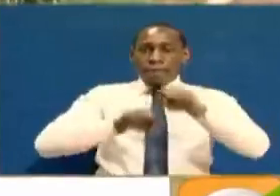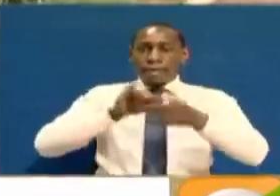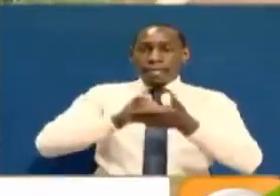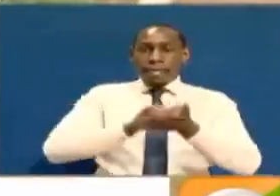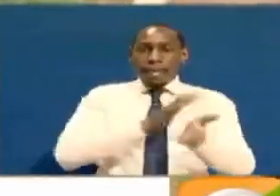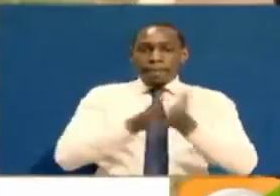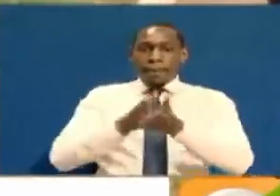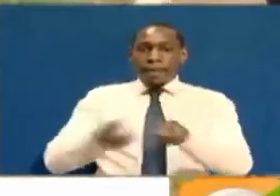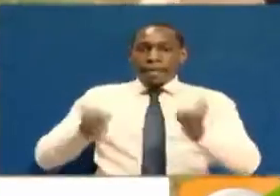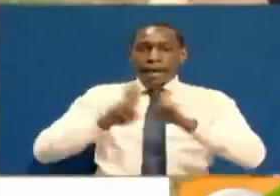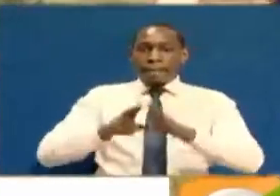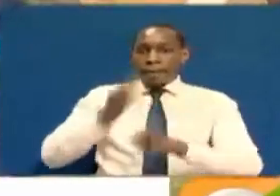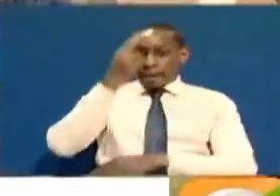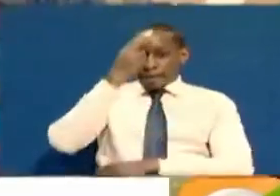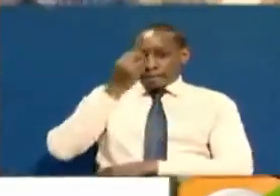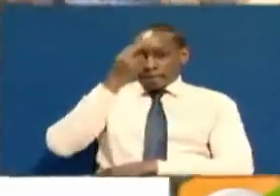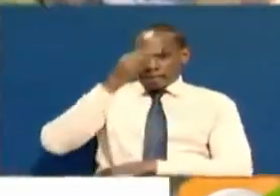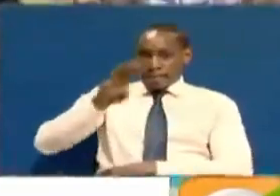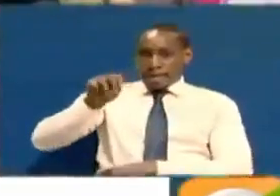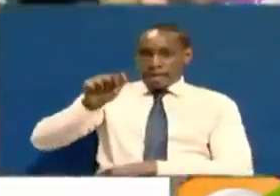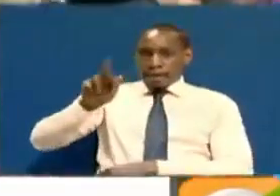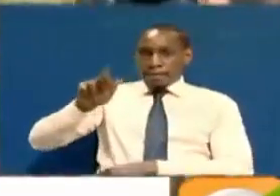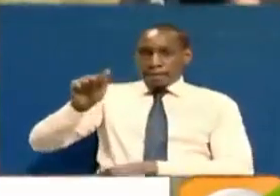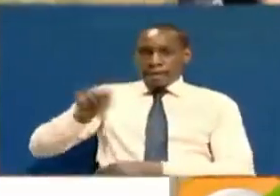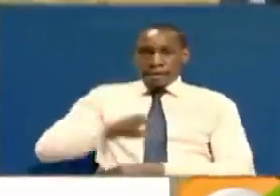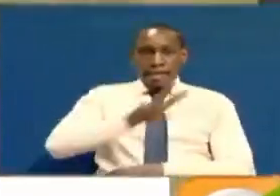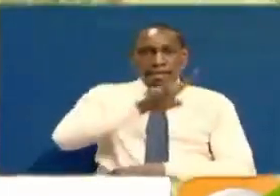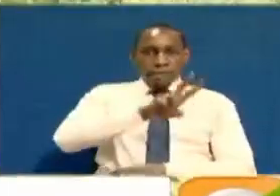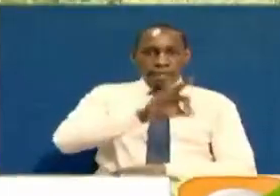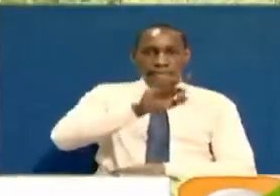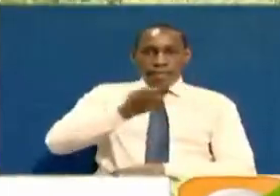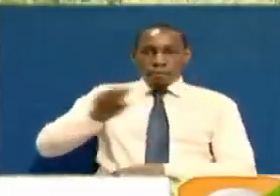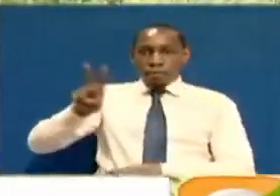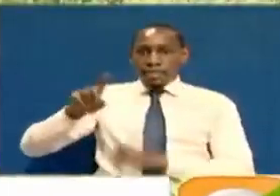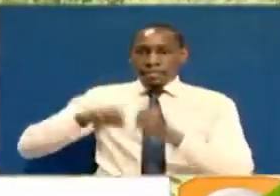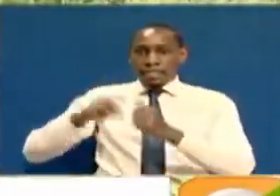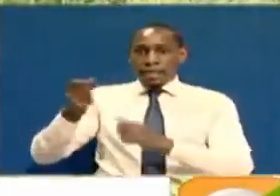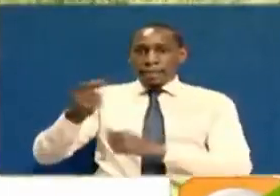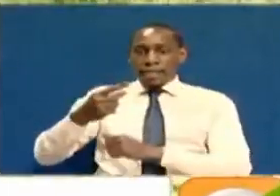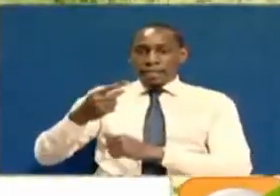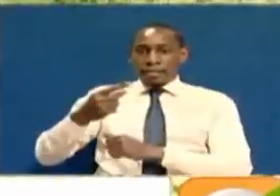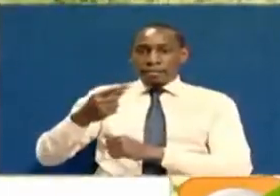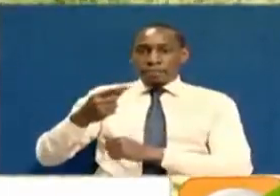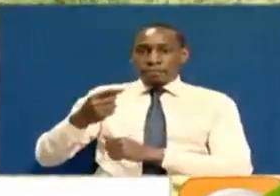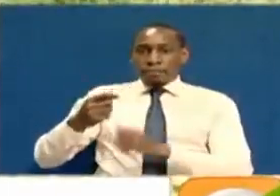set to take place at the Masaai Mara from the 23rd to the 26th of June.